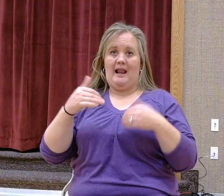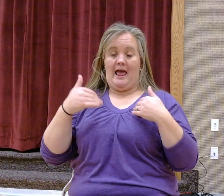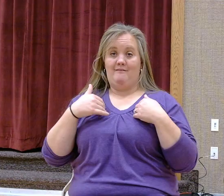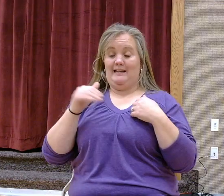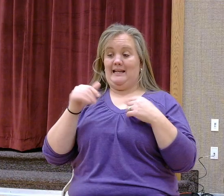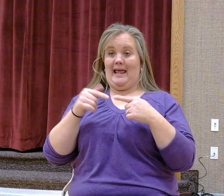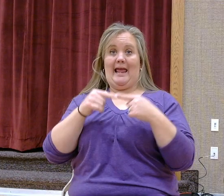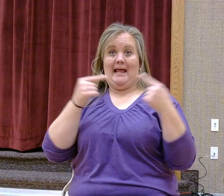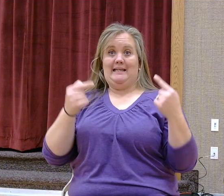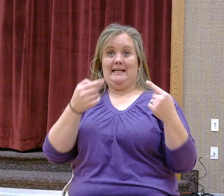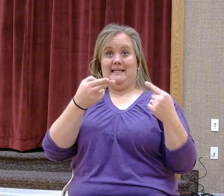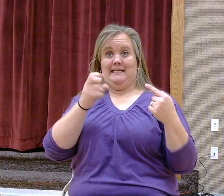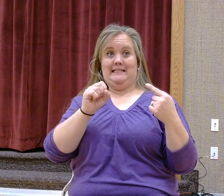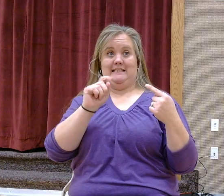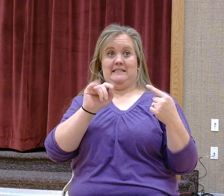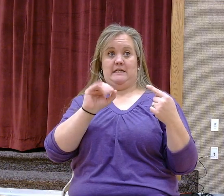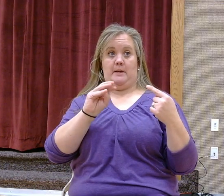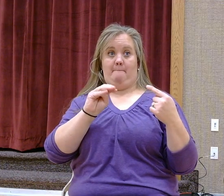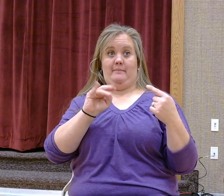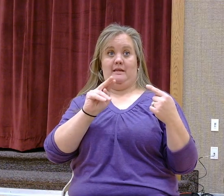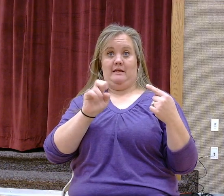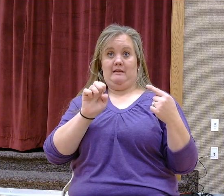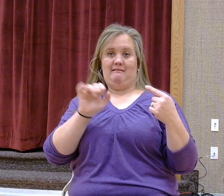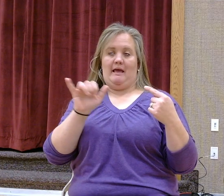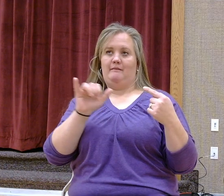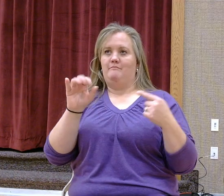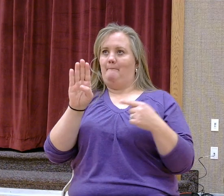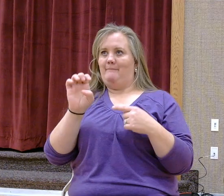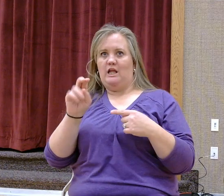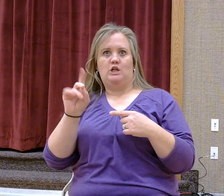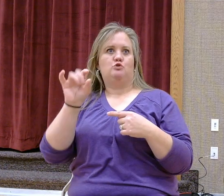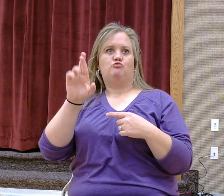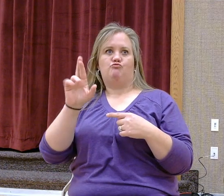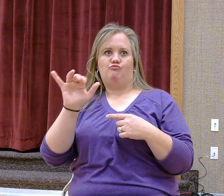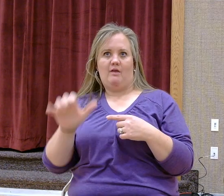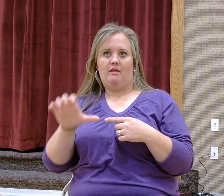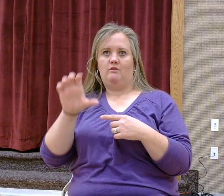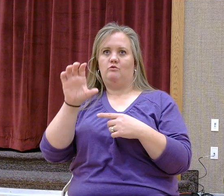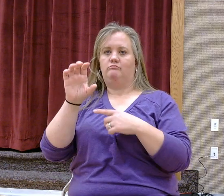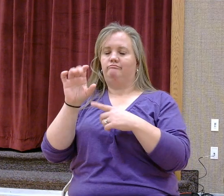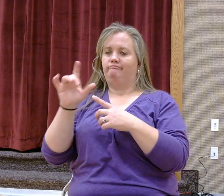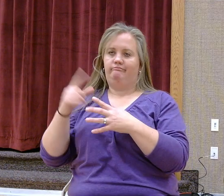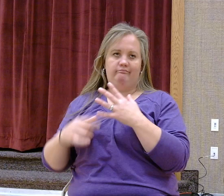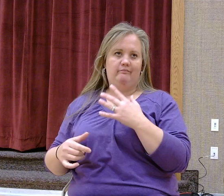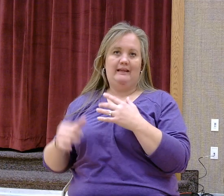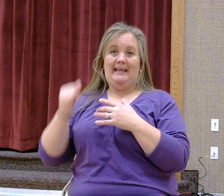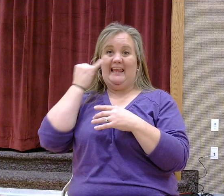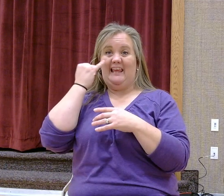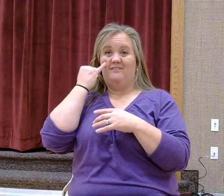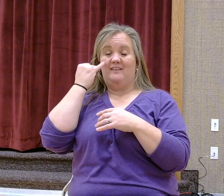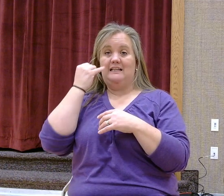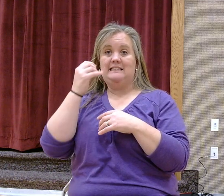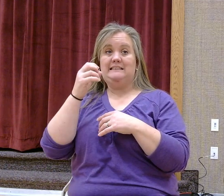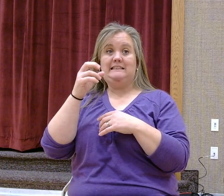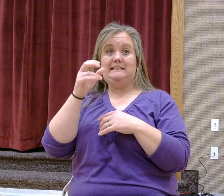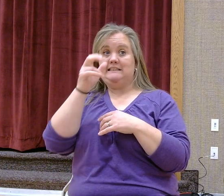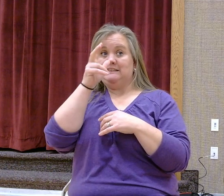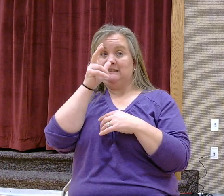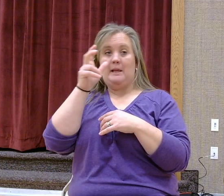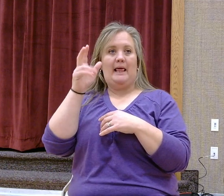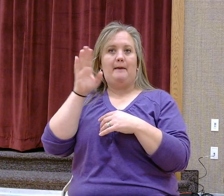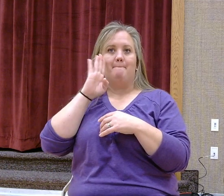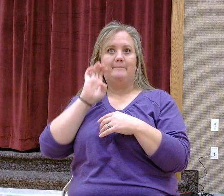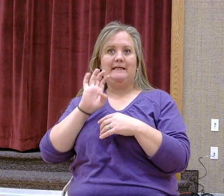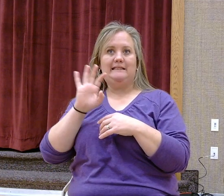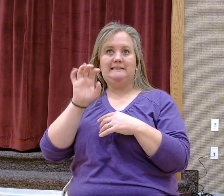like Benadryl, cetirizine, Pepcid, any of those, that'll help. If it's a sting, don't try and grab that